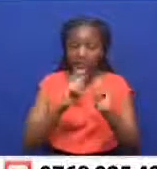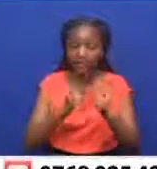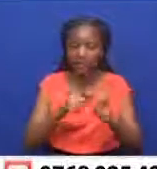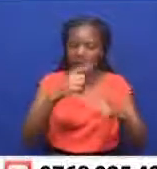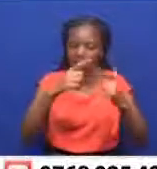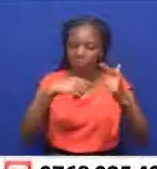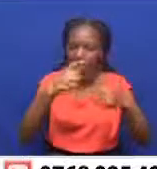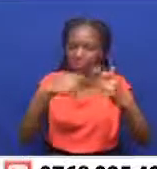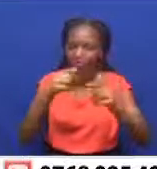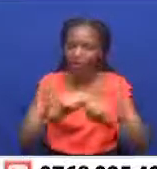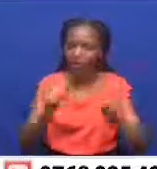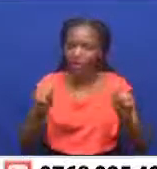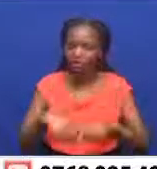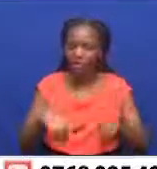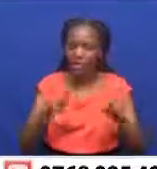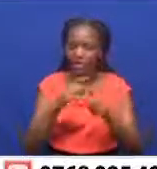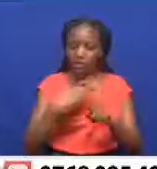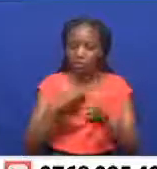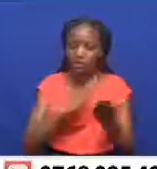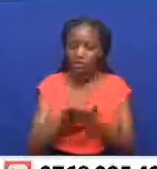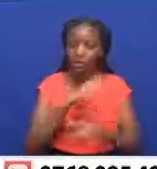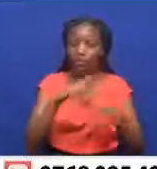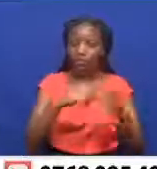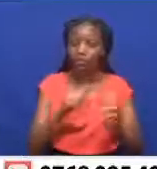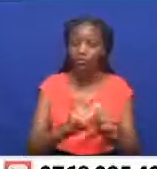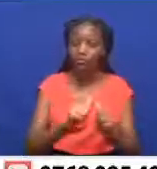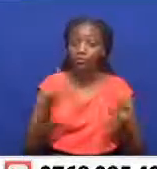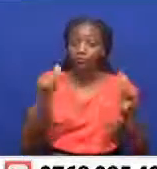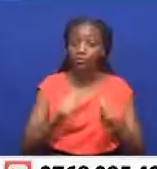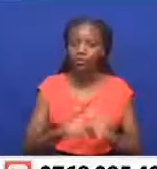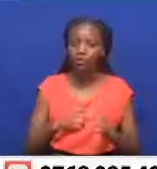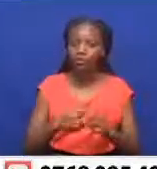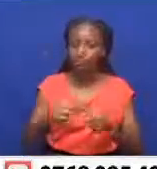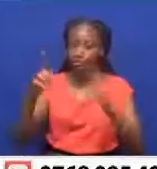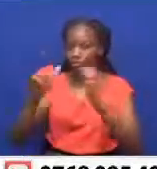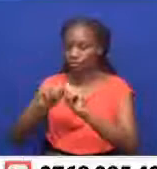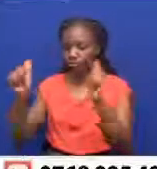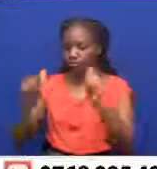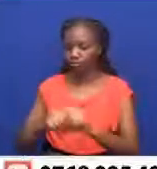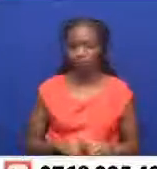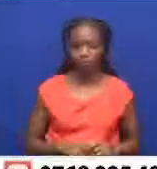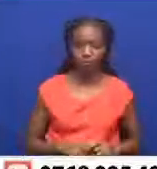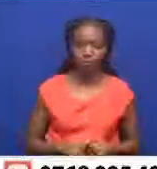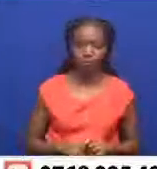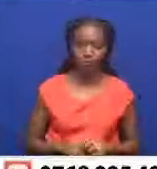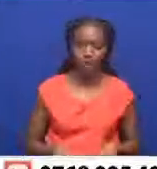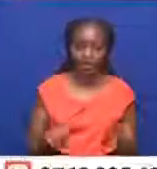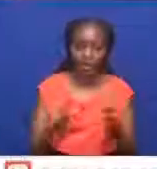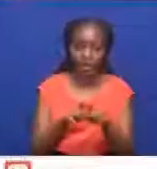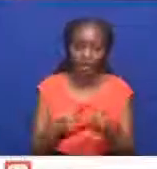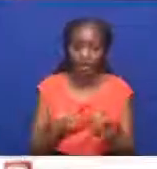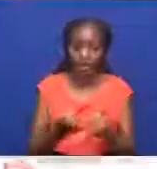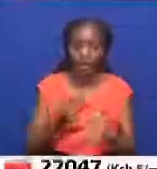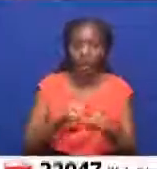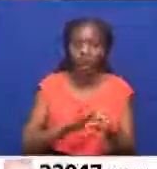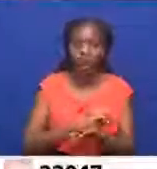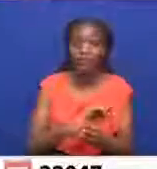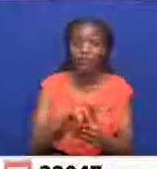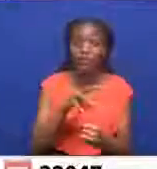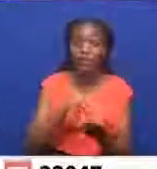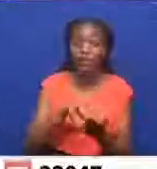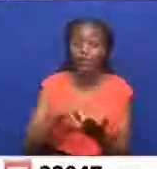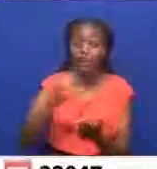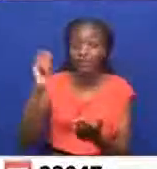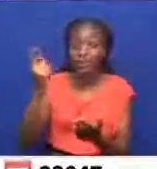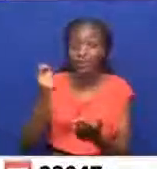in terms of being able to ensure that the process is aligned to Global Fund regulations. This is as the number of COVID-19 cases